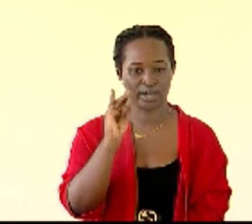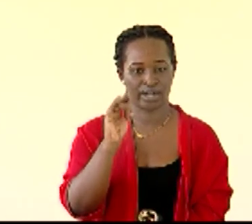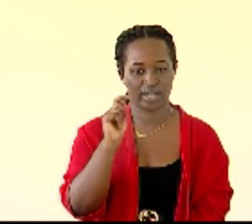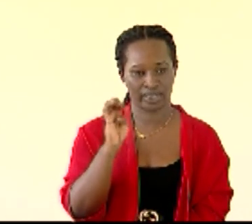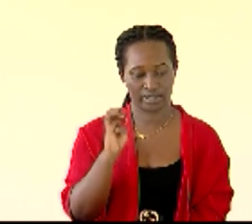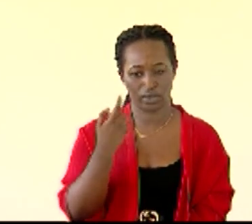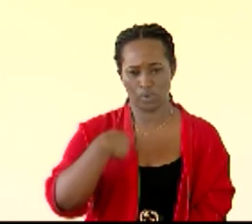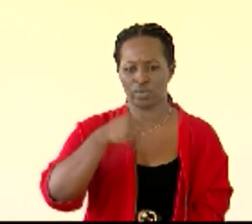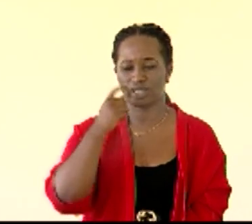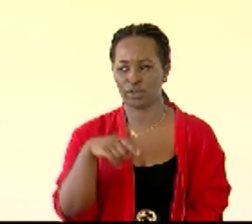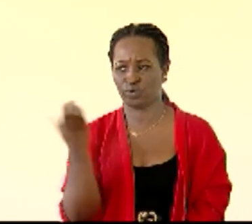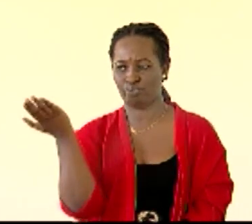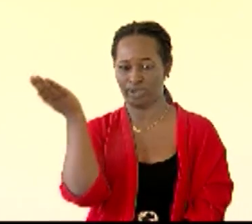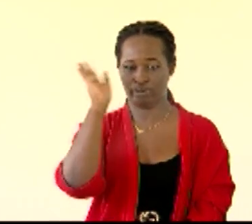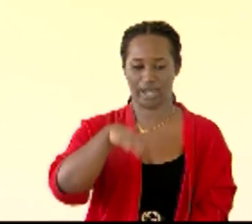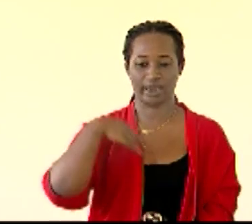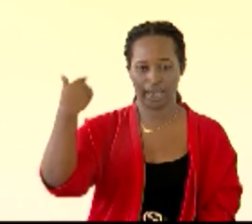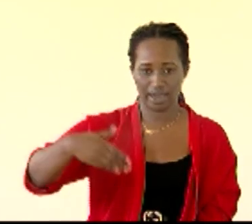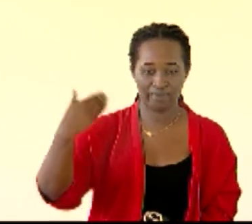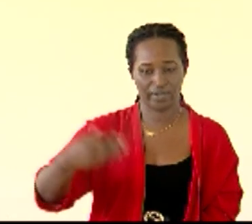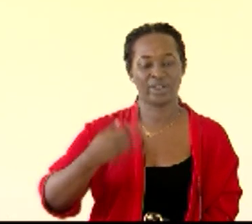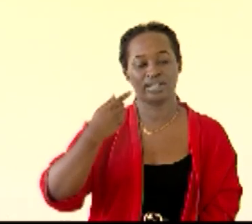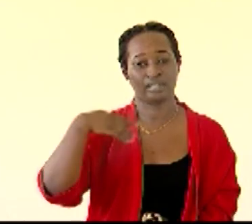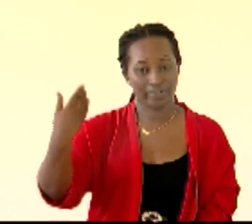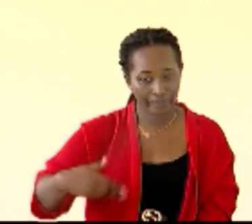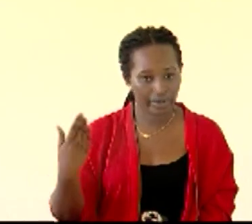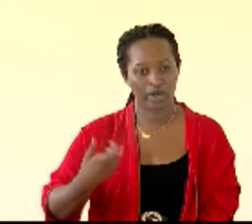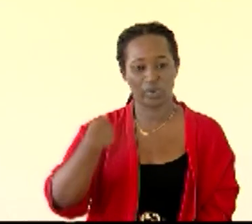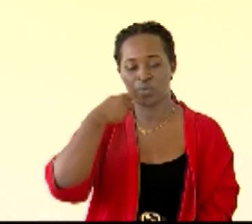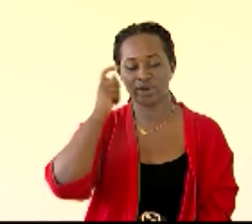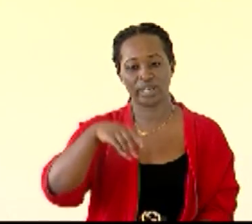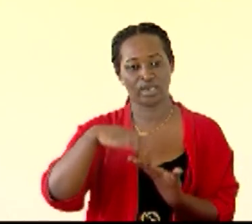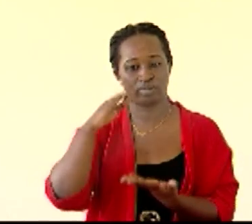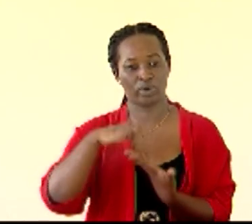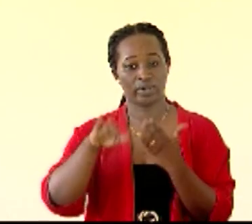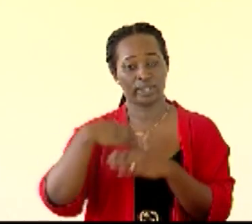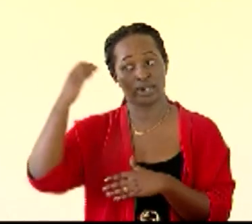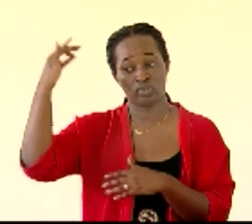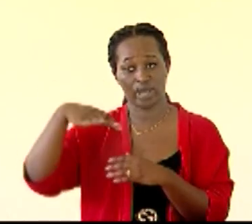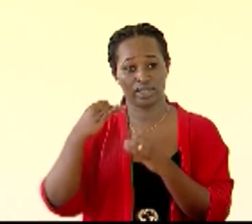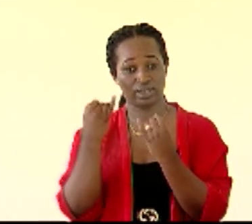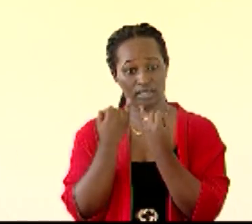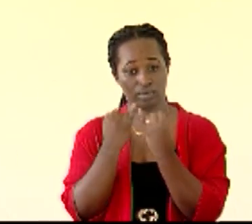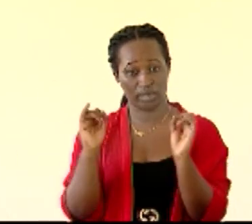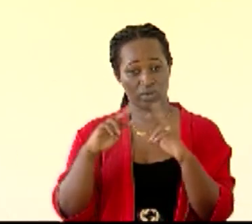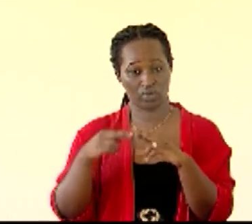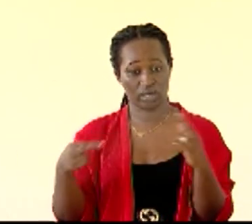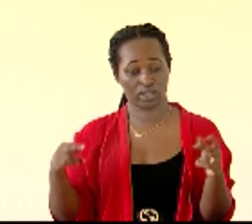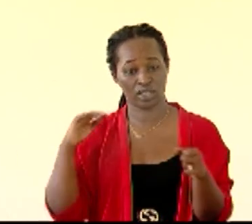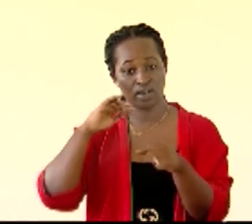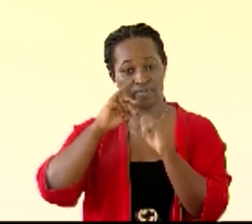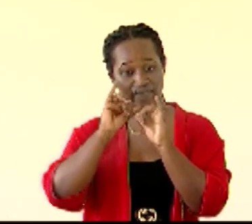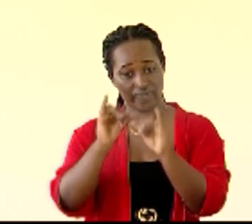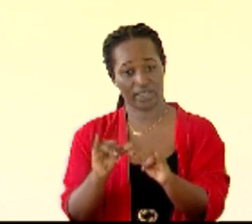back every cycle. We need more of them. So the light-independent reactions that fix carbon dioxide to